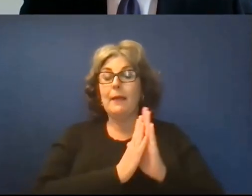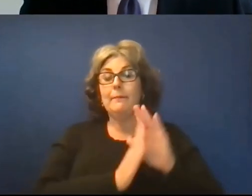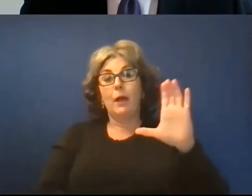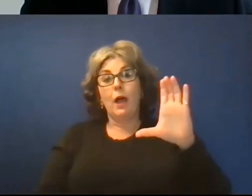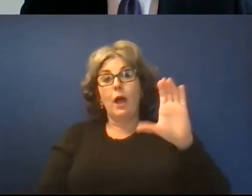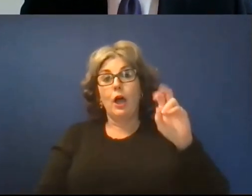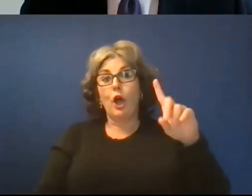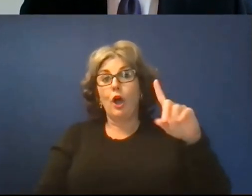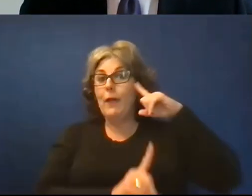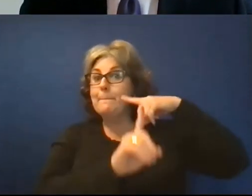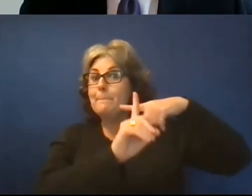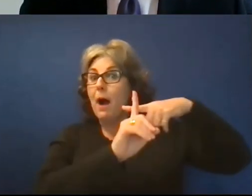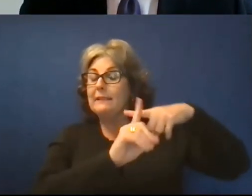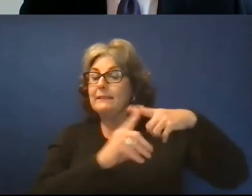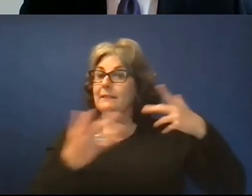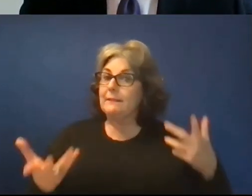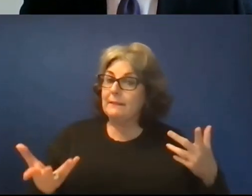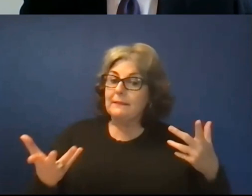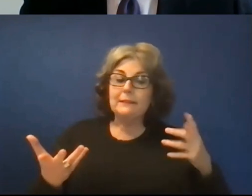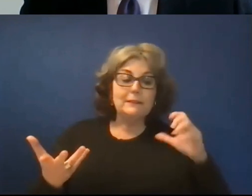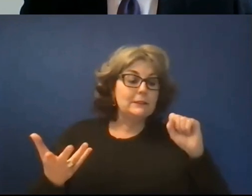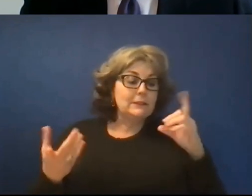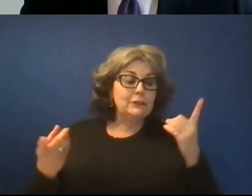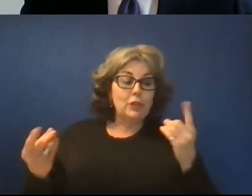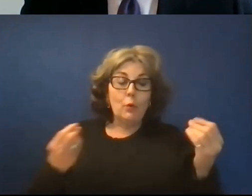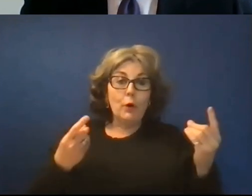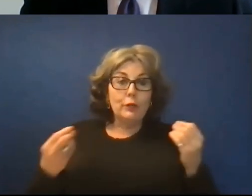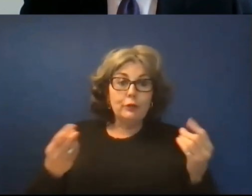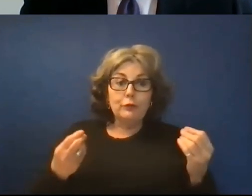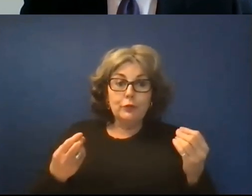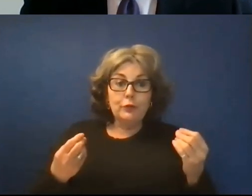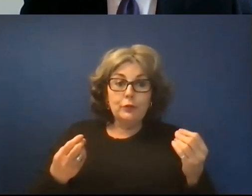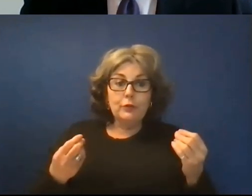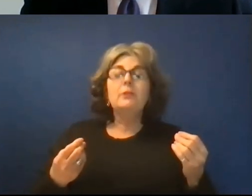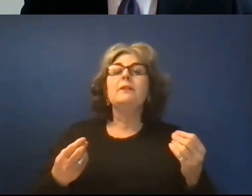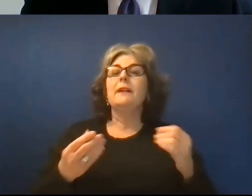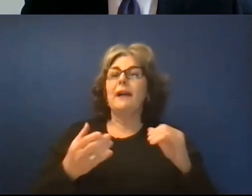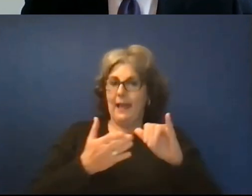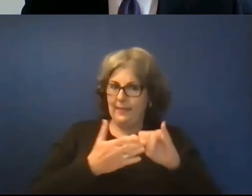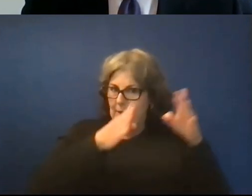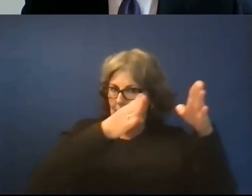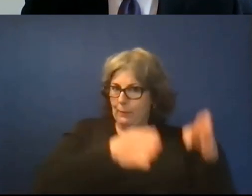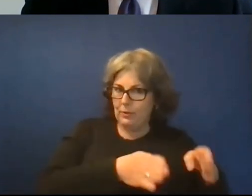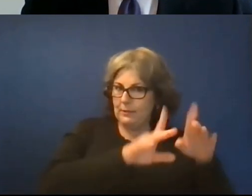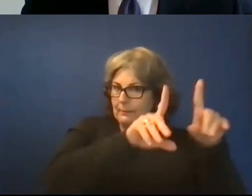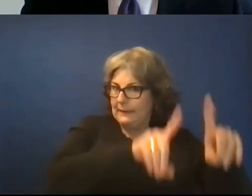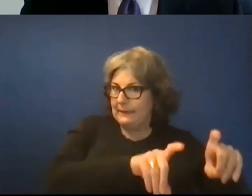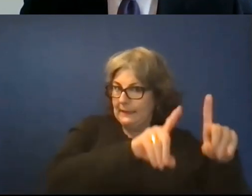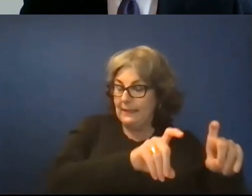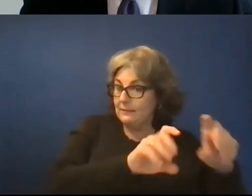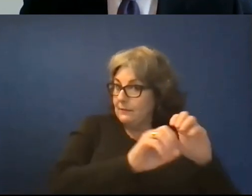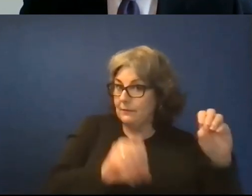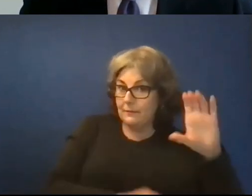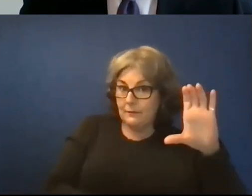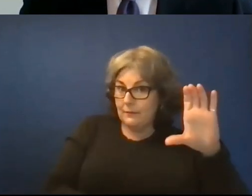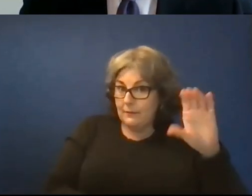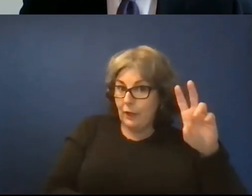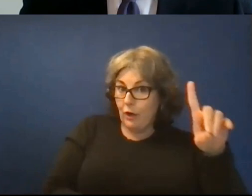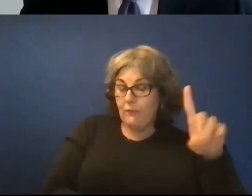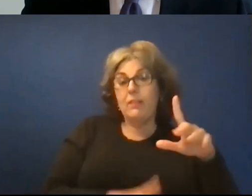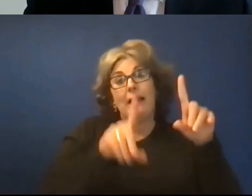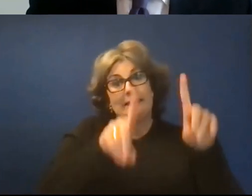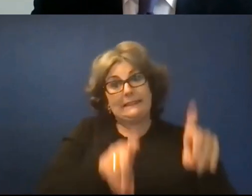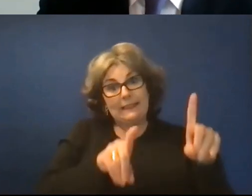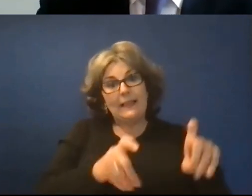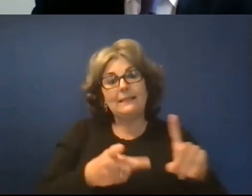with COVID. So of course, you know, we have to get the aide tested to make sure that they didn't have COVID. So it's a lot of testing, a